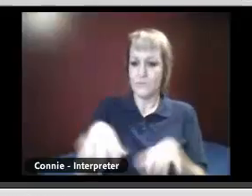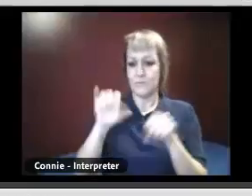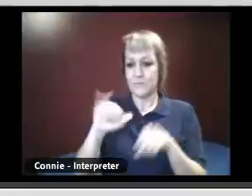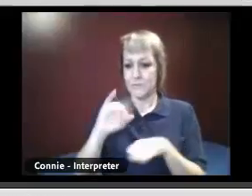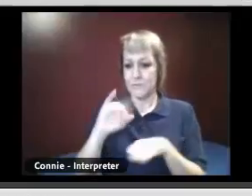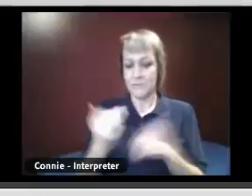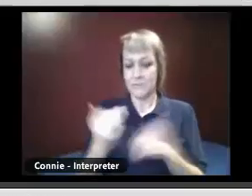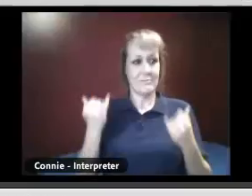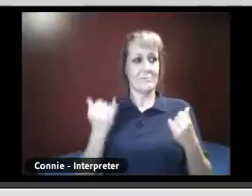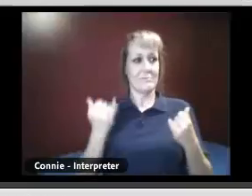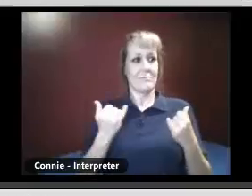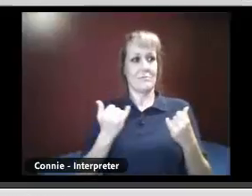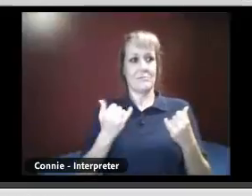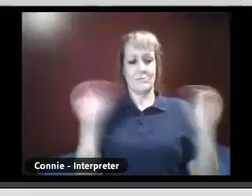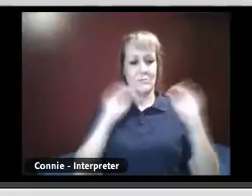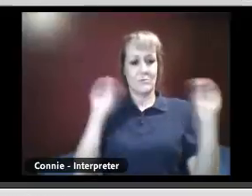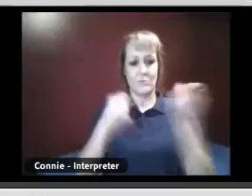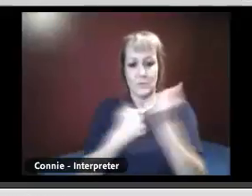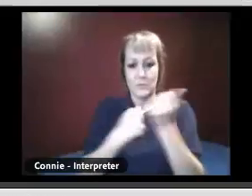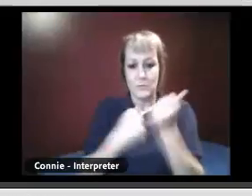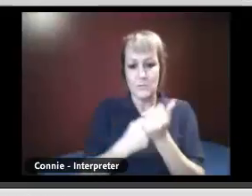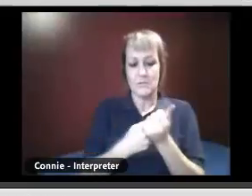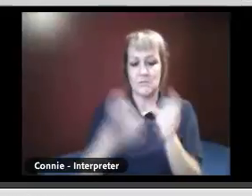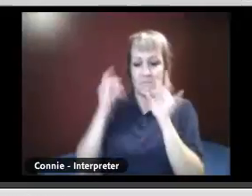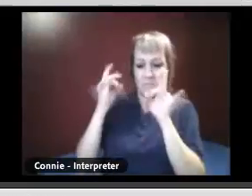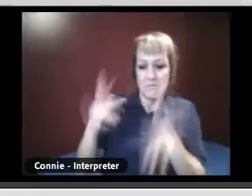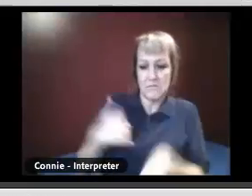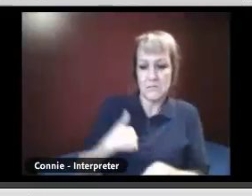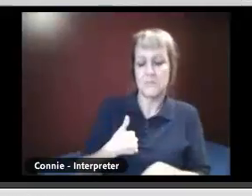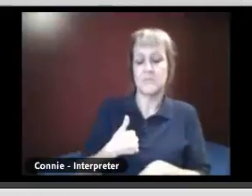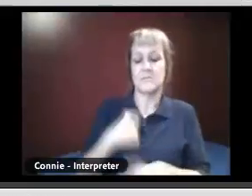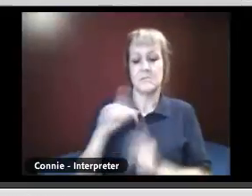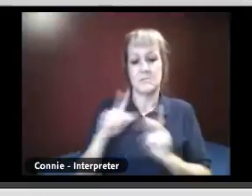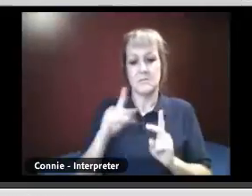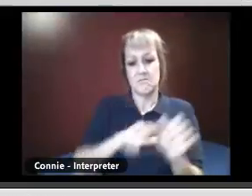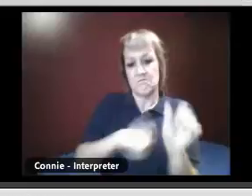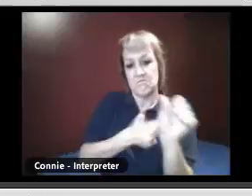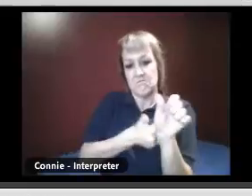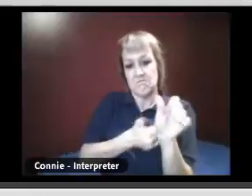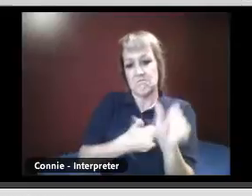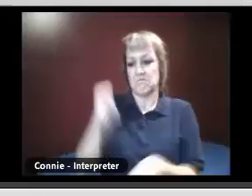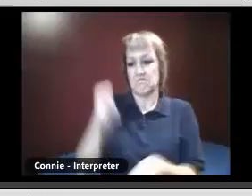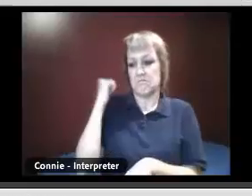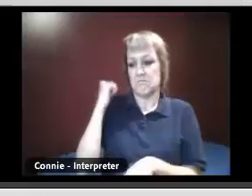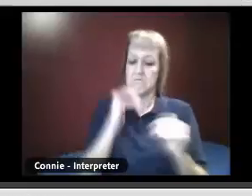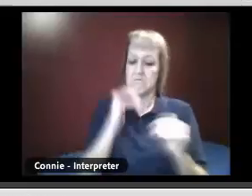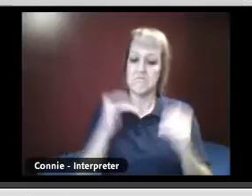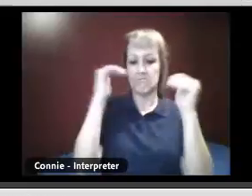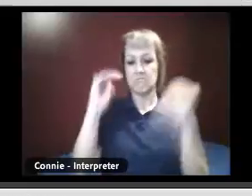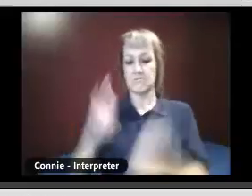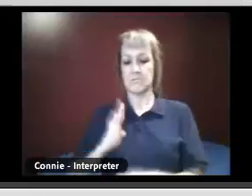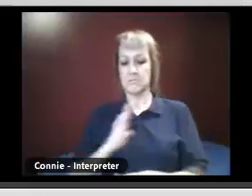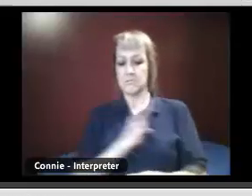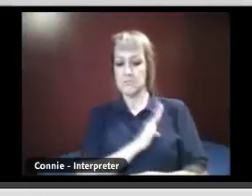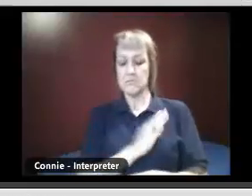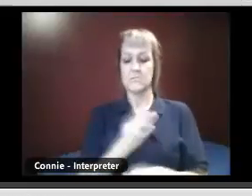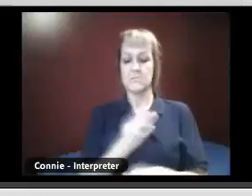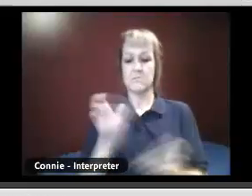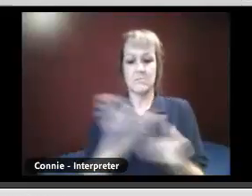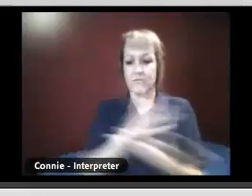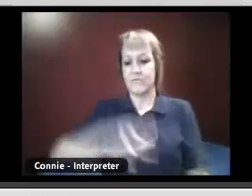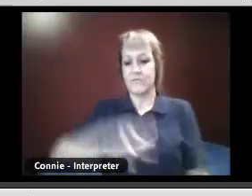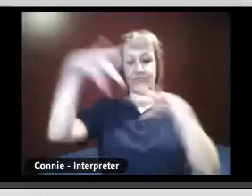I'm not getting support. There is resentment, and people are going behind my back now to the board, and everything is a mess, and I don't